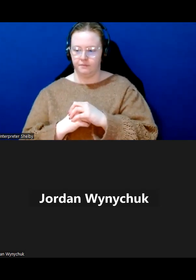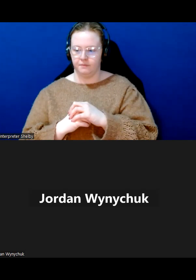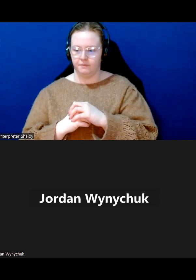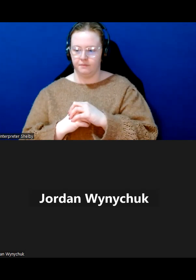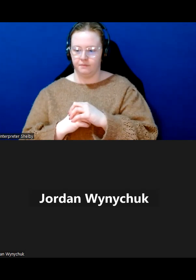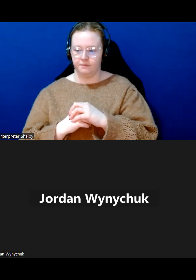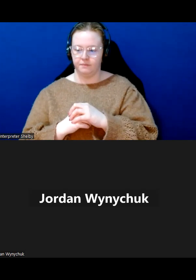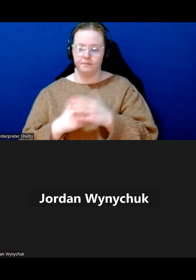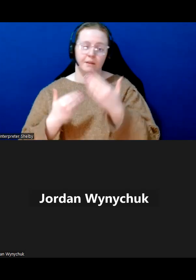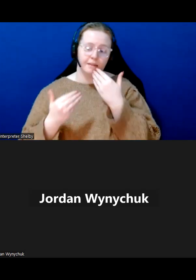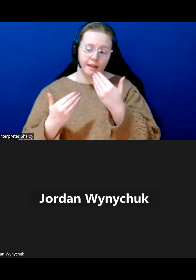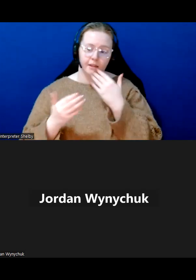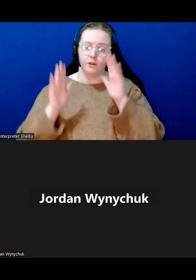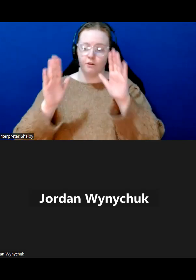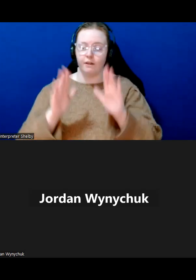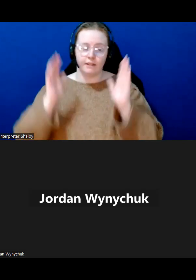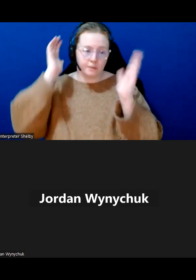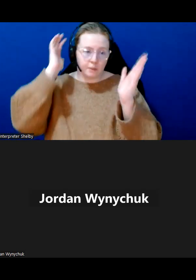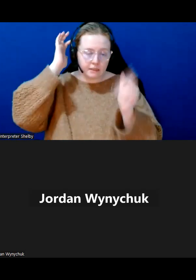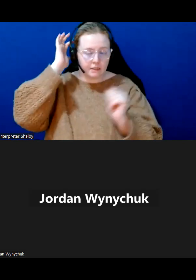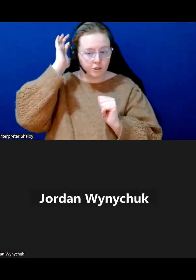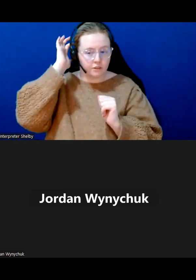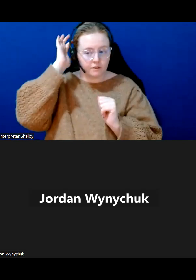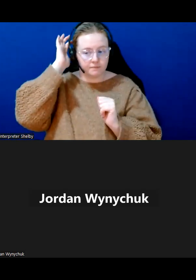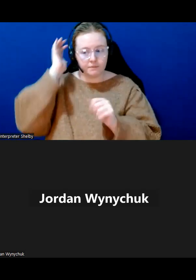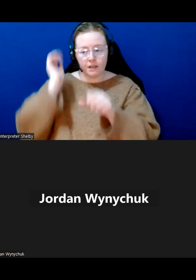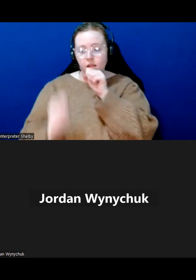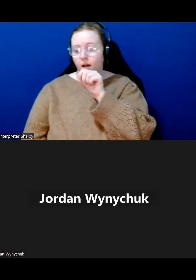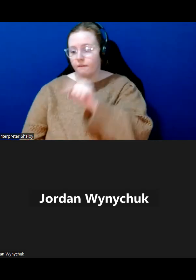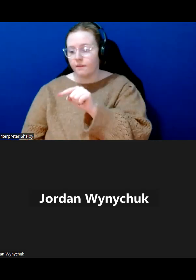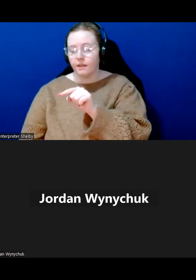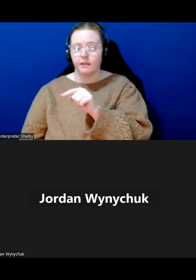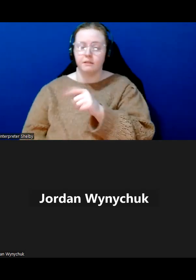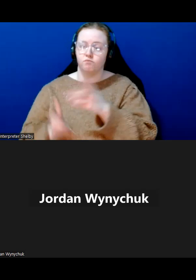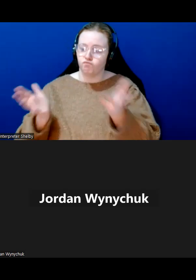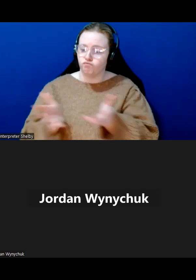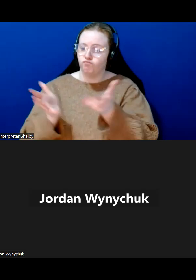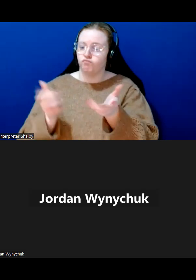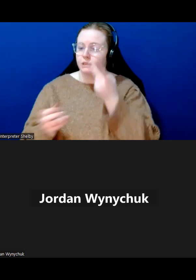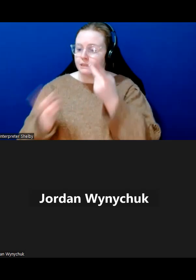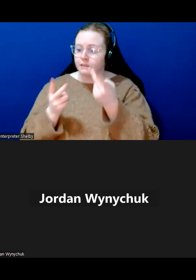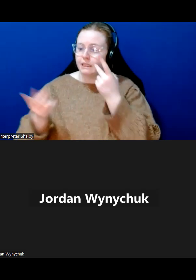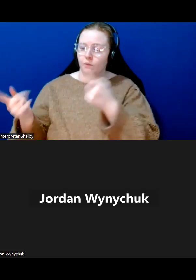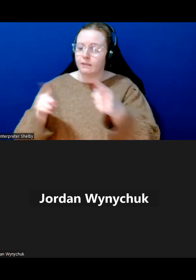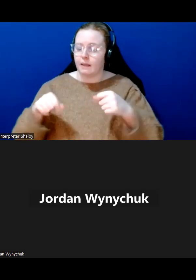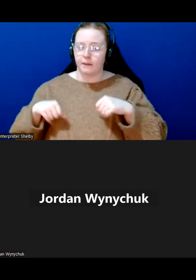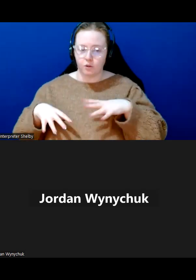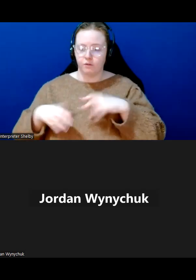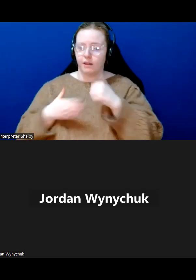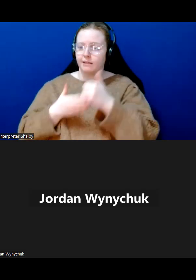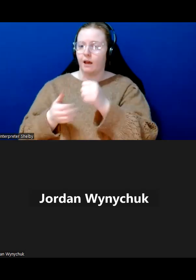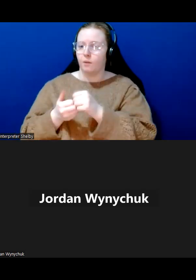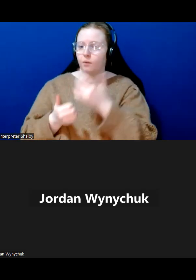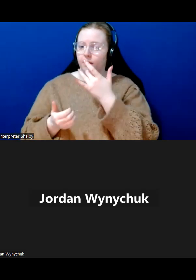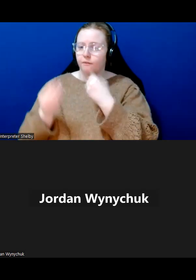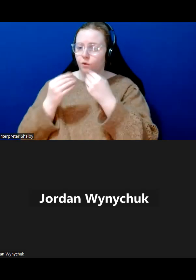Thank you. Fantastic session. Love this session. Very encouraging to see what is happening in Newfoundland and